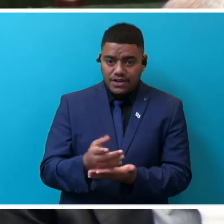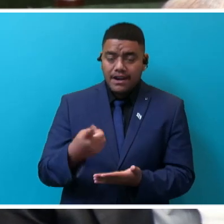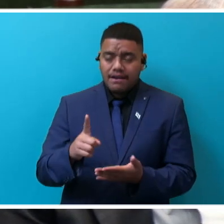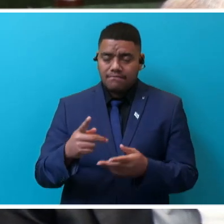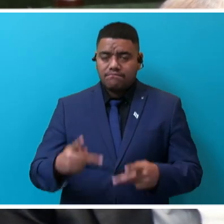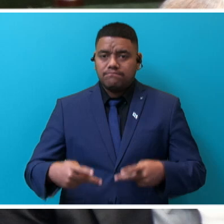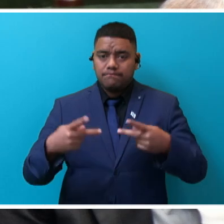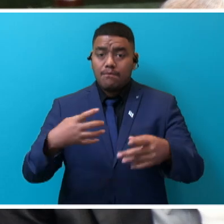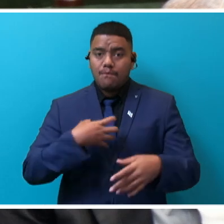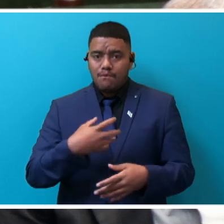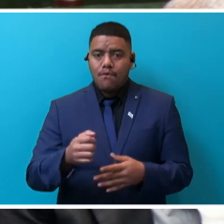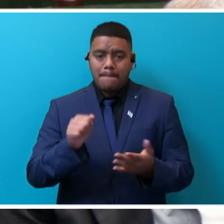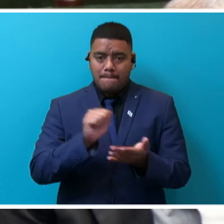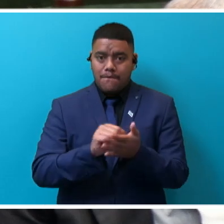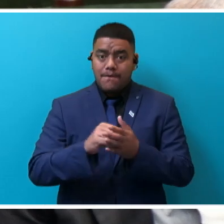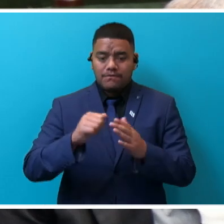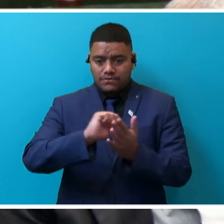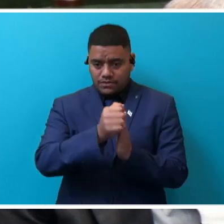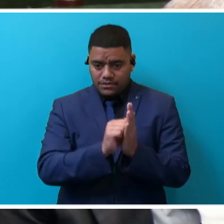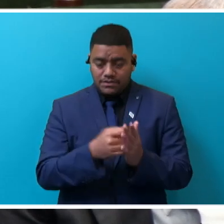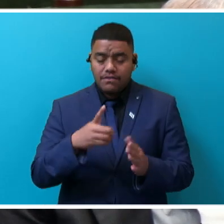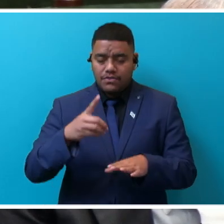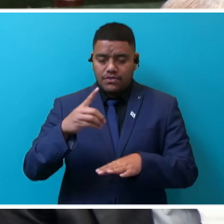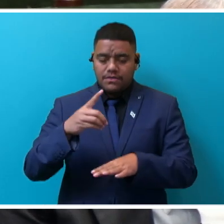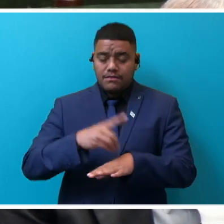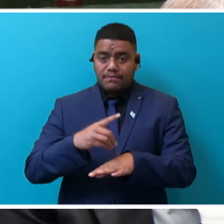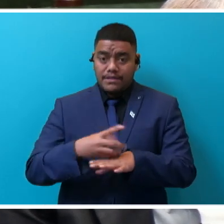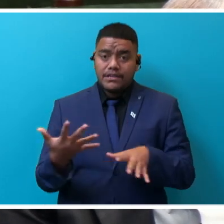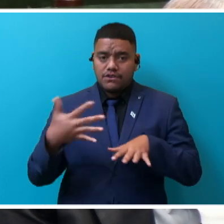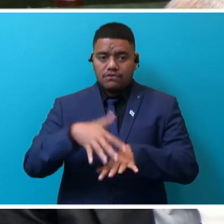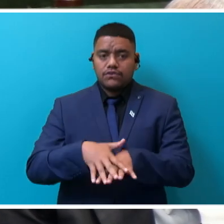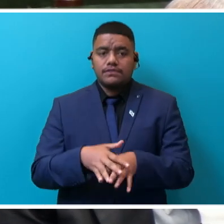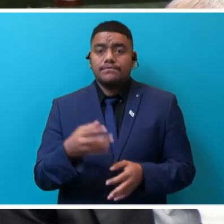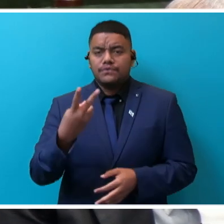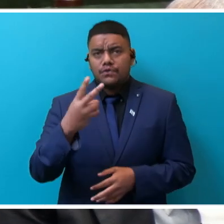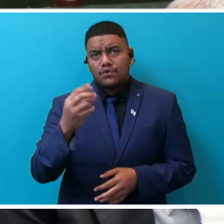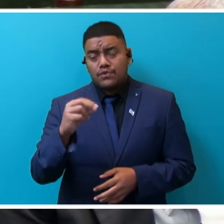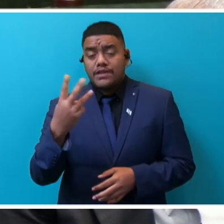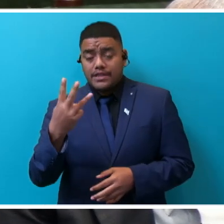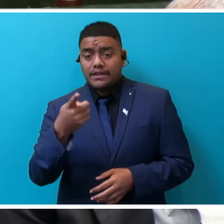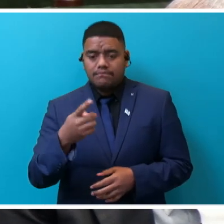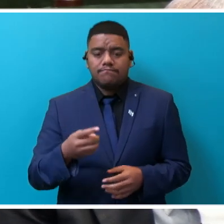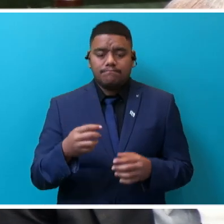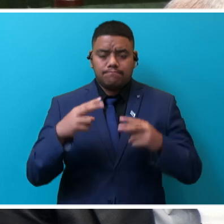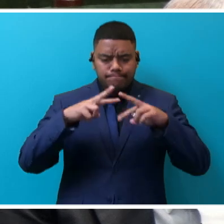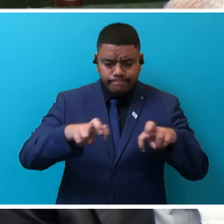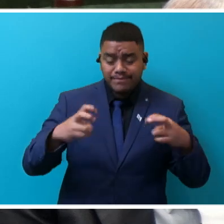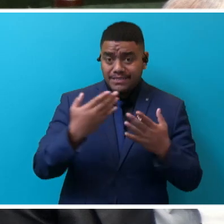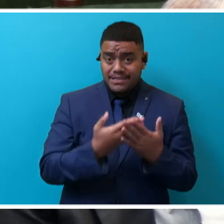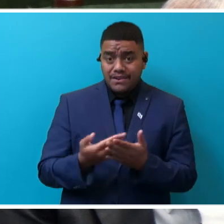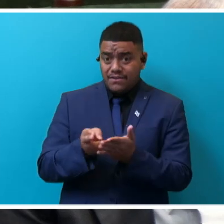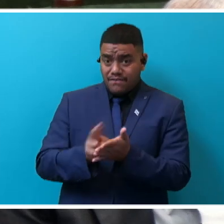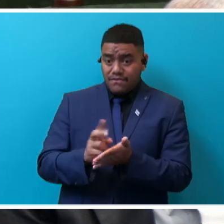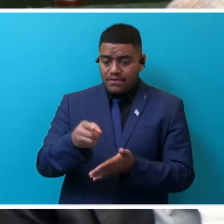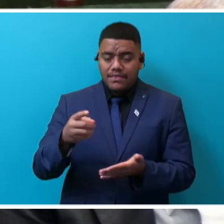more strategic and efficient approaches to disability inclusion. In 2023, a scoping study was conducted to review the